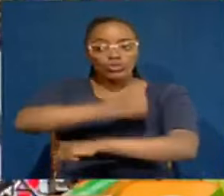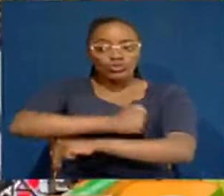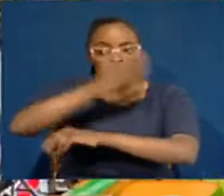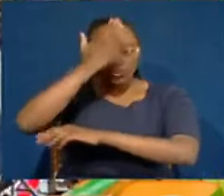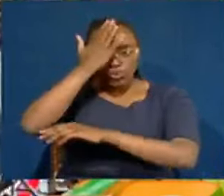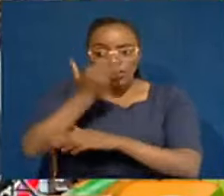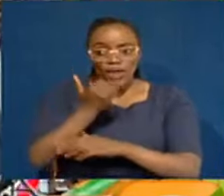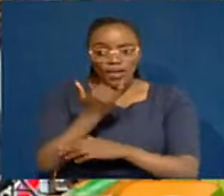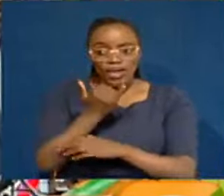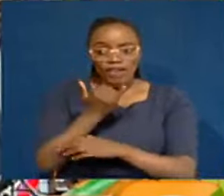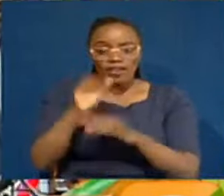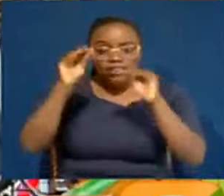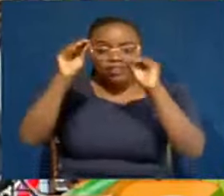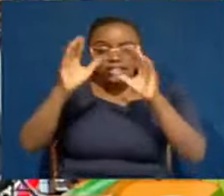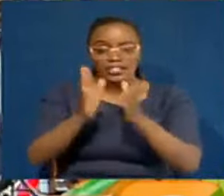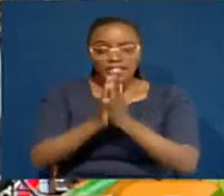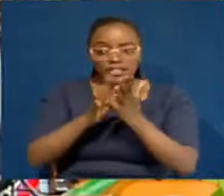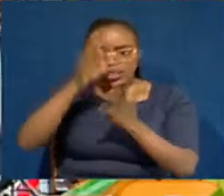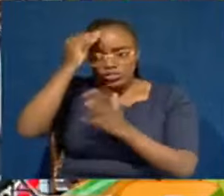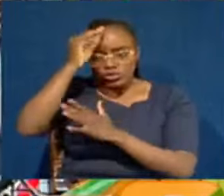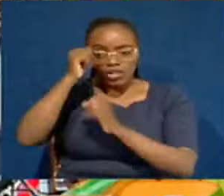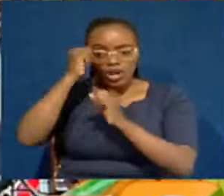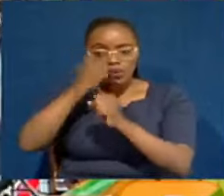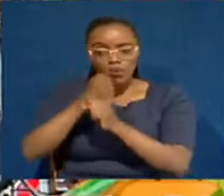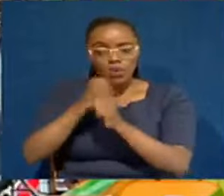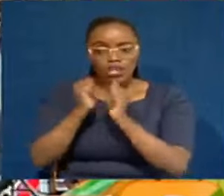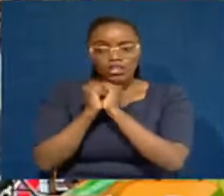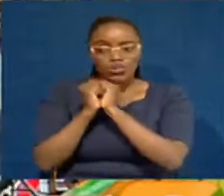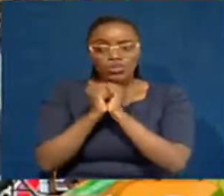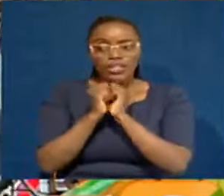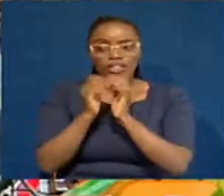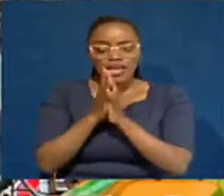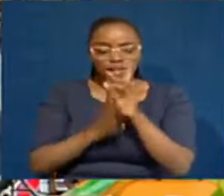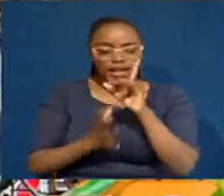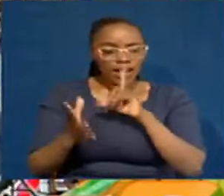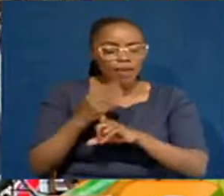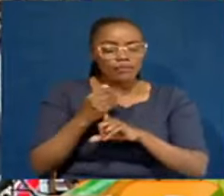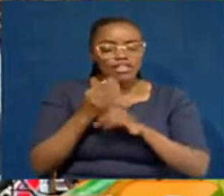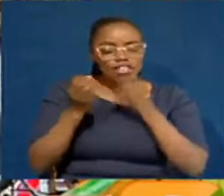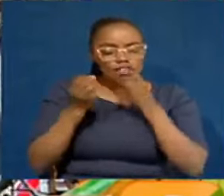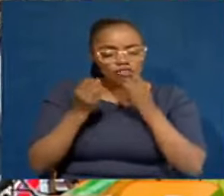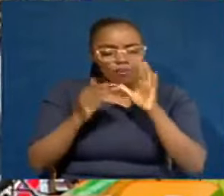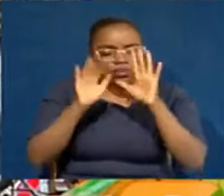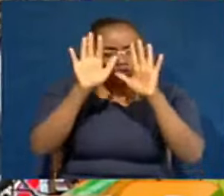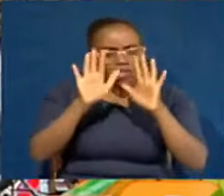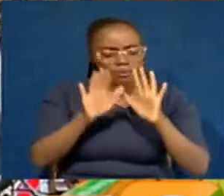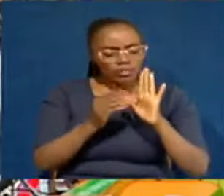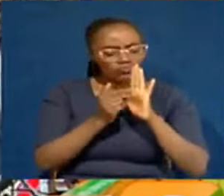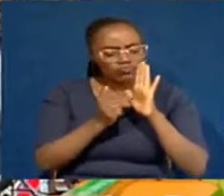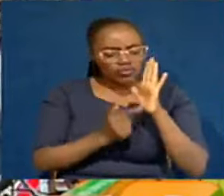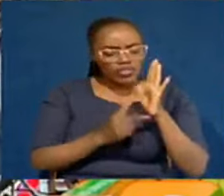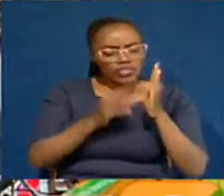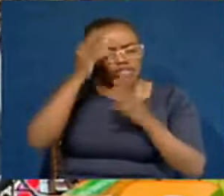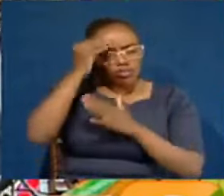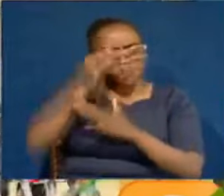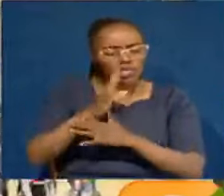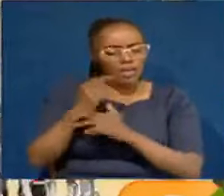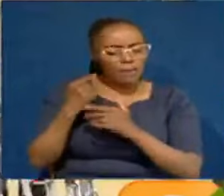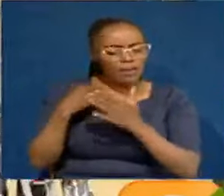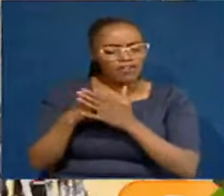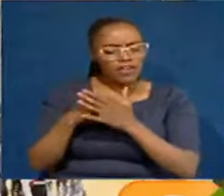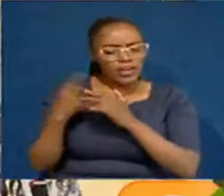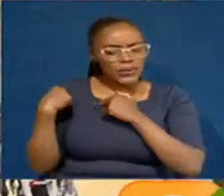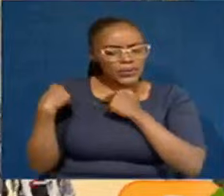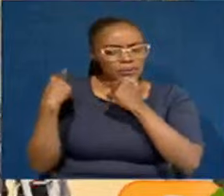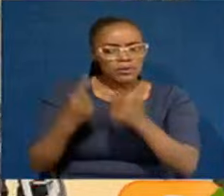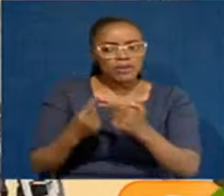that the teachers and the students can work together and capture the historical data on how those students have been financed over the years. But